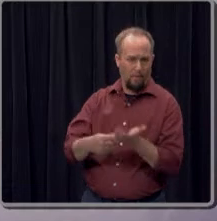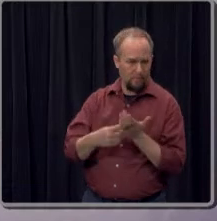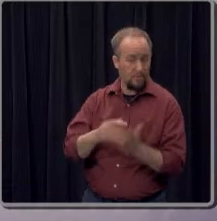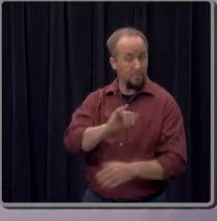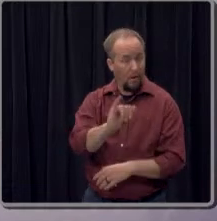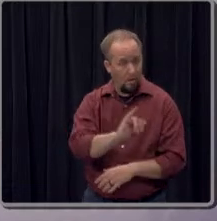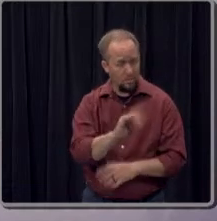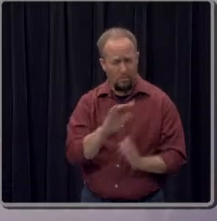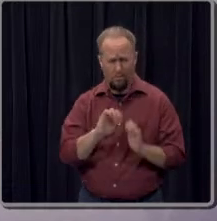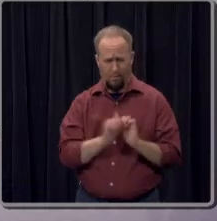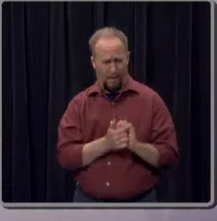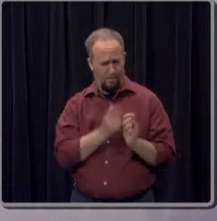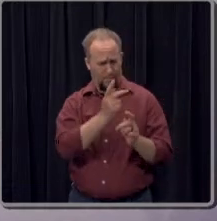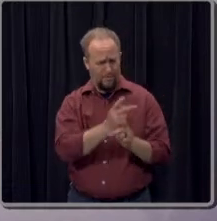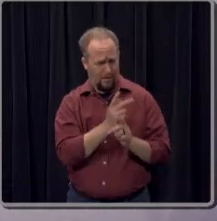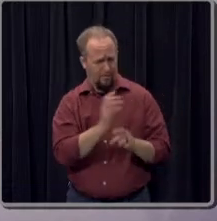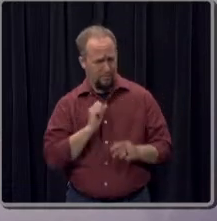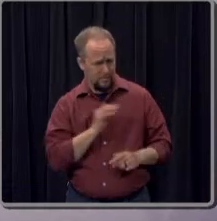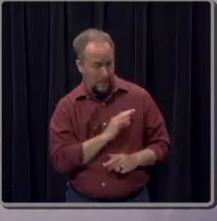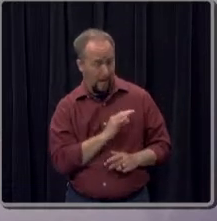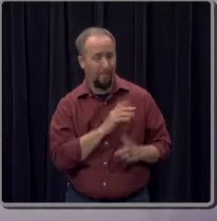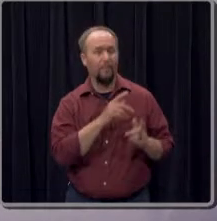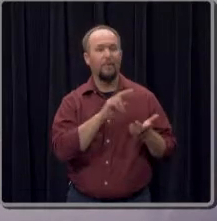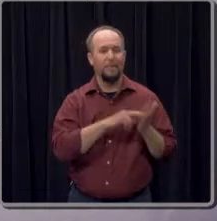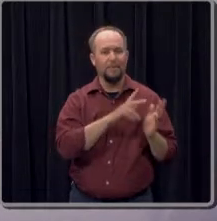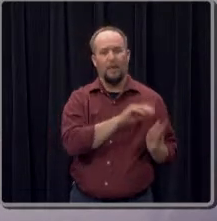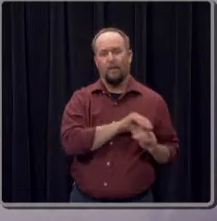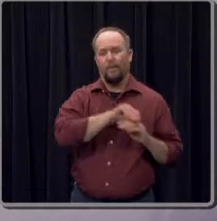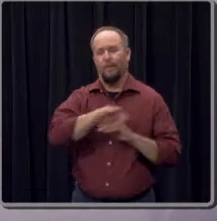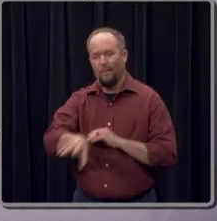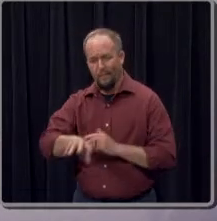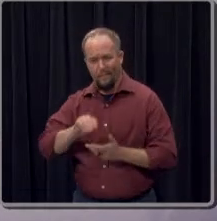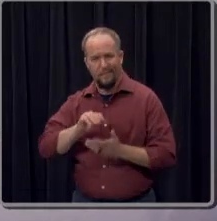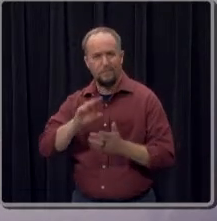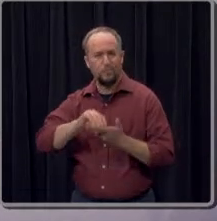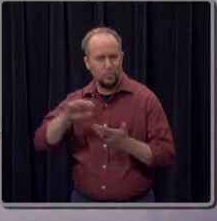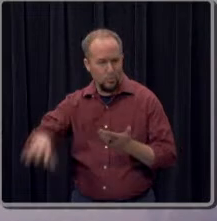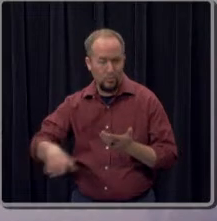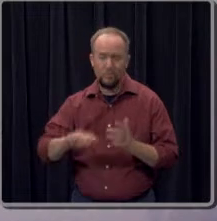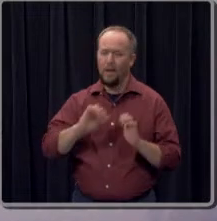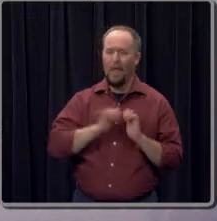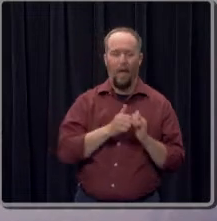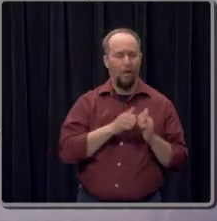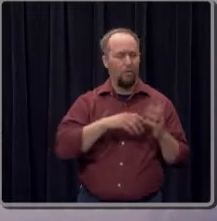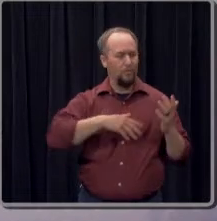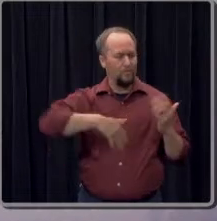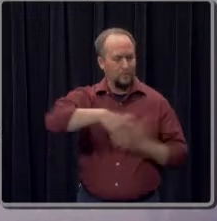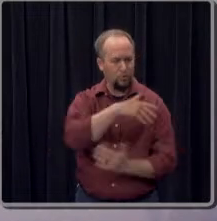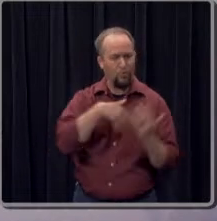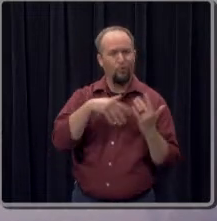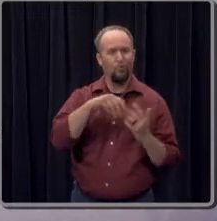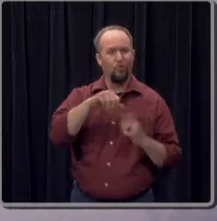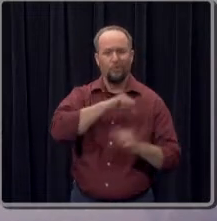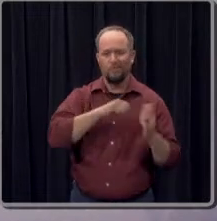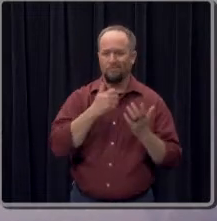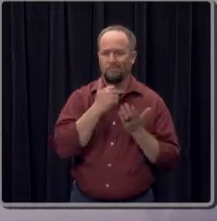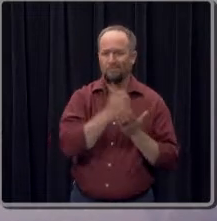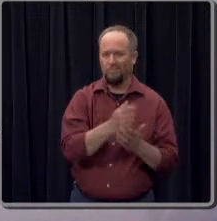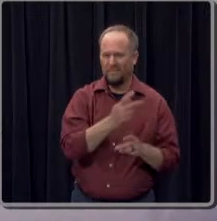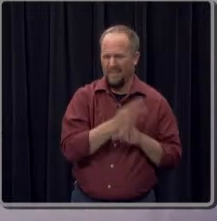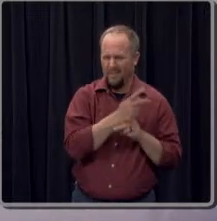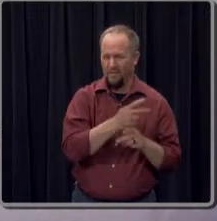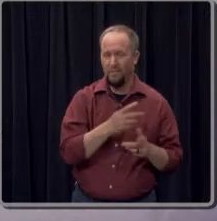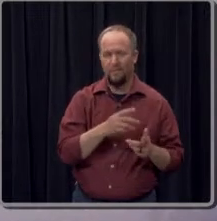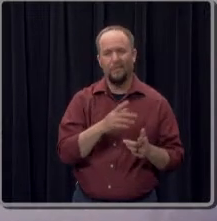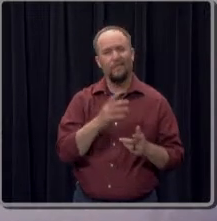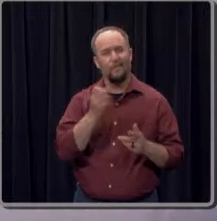we really take care of our staff so they can take great care of our students, and how do they take care of each other. It's no secret to anybody that this